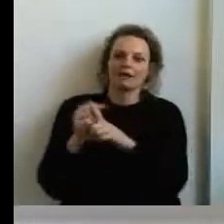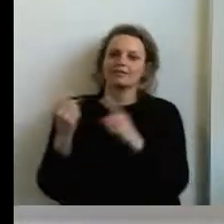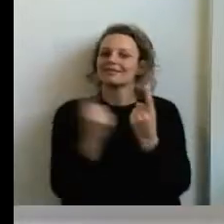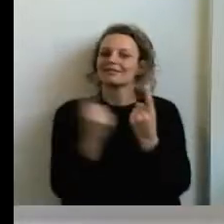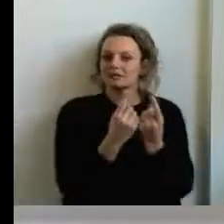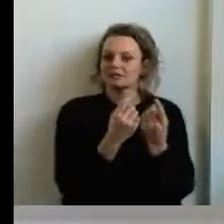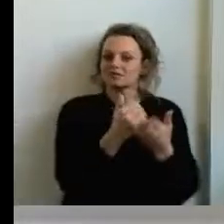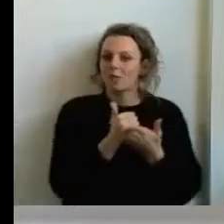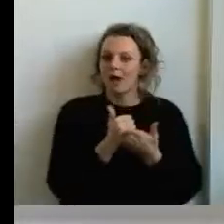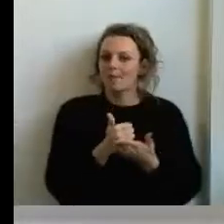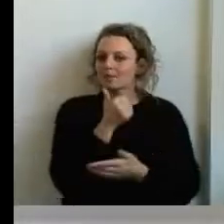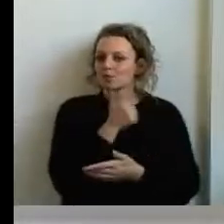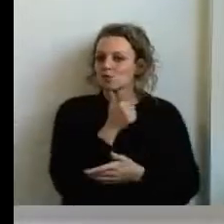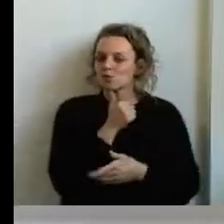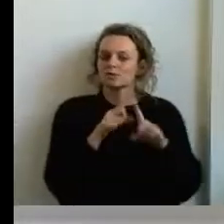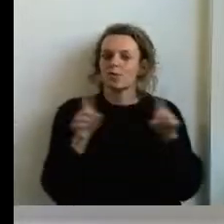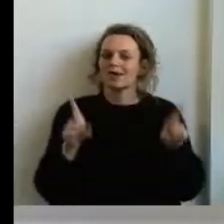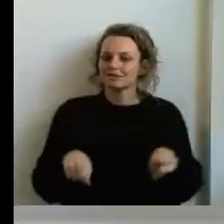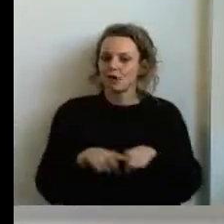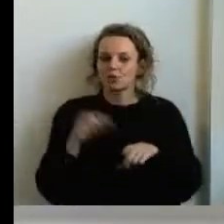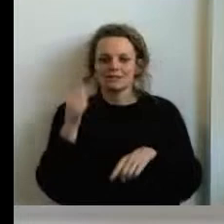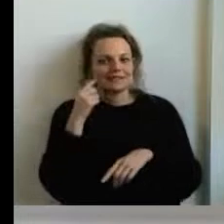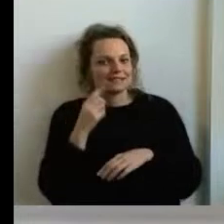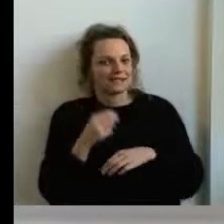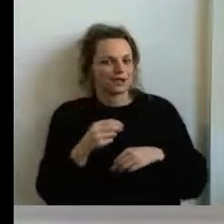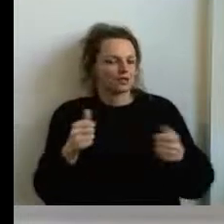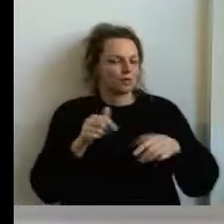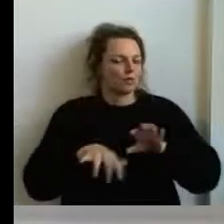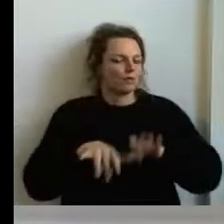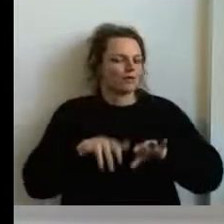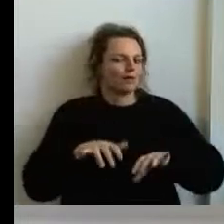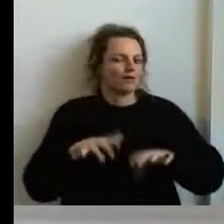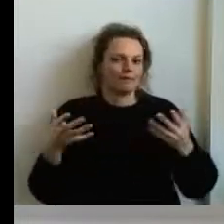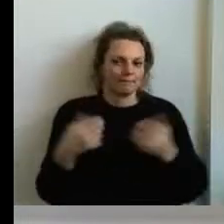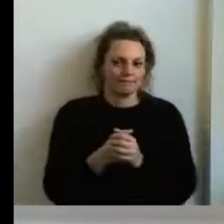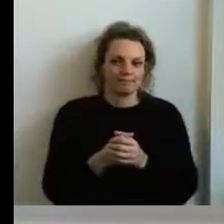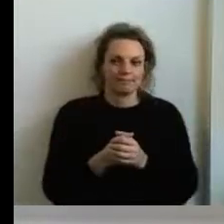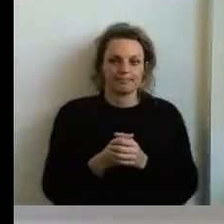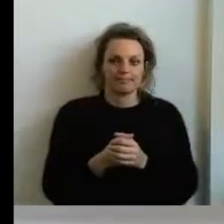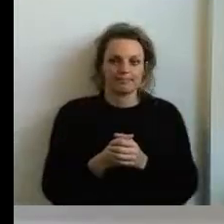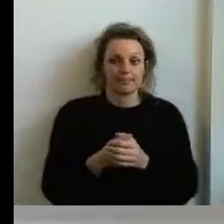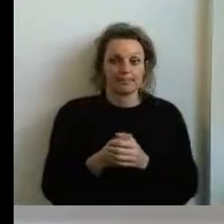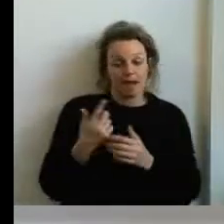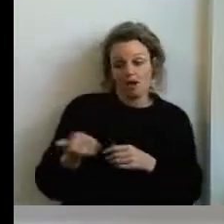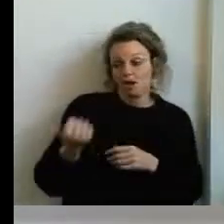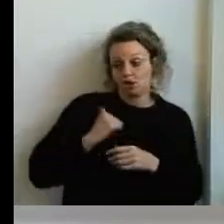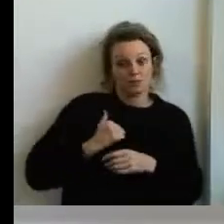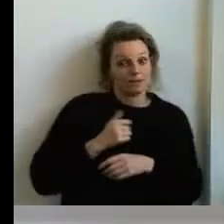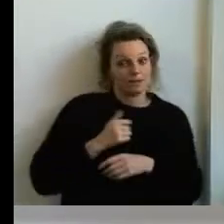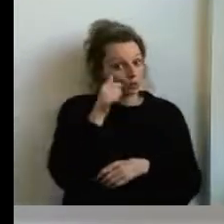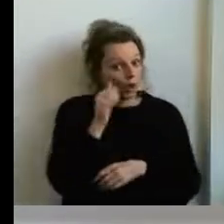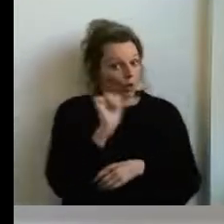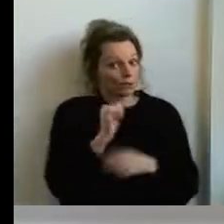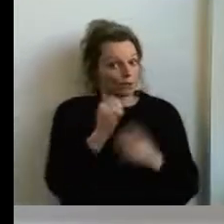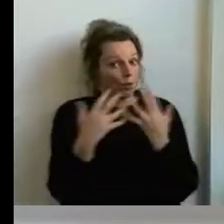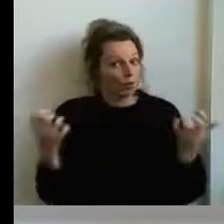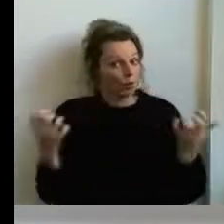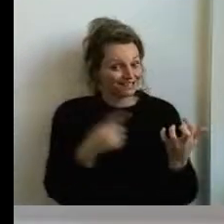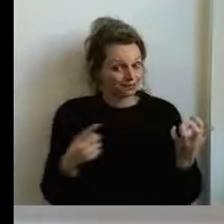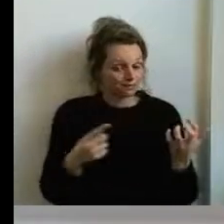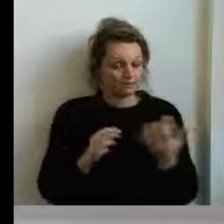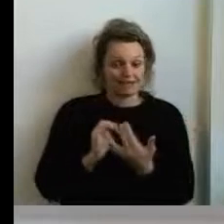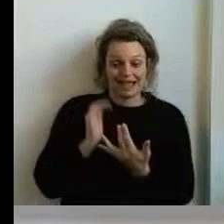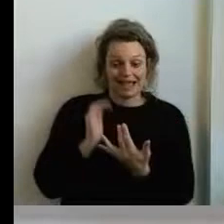better. Typing on laptop. You can't just go into it assuming you know who you're designing for. In the accessibility community, there